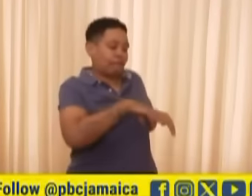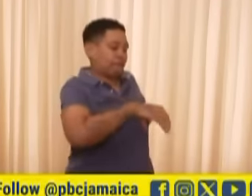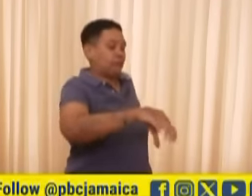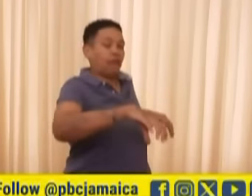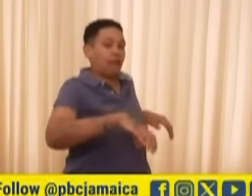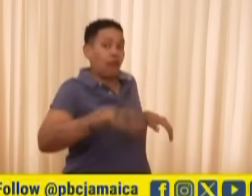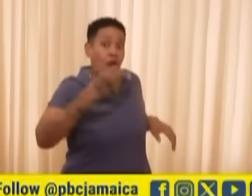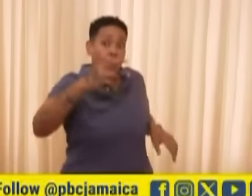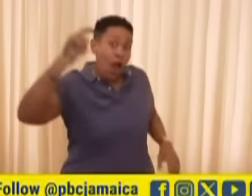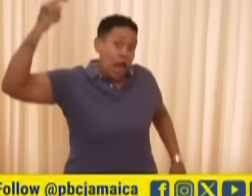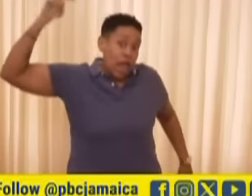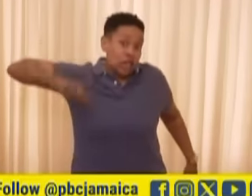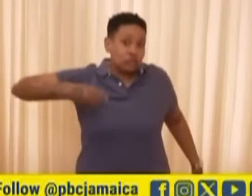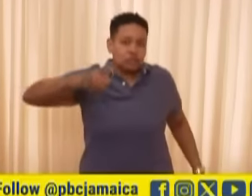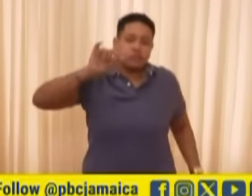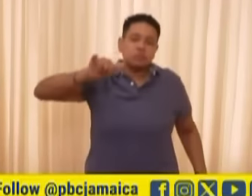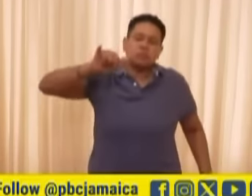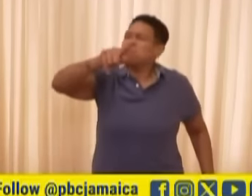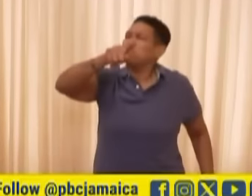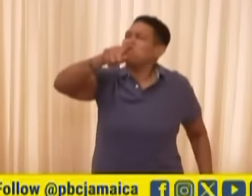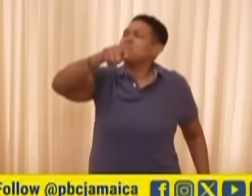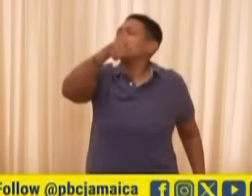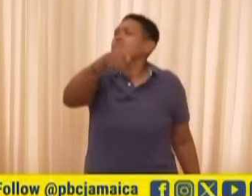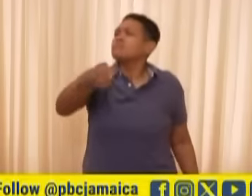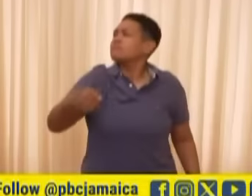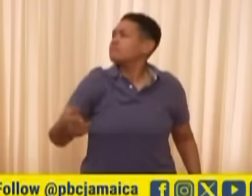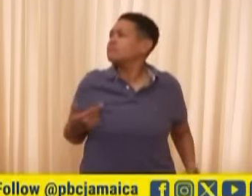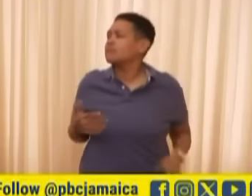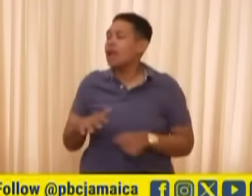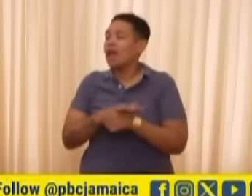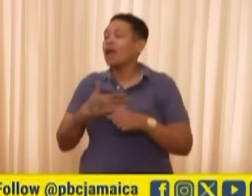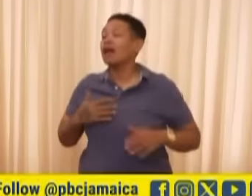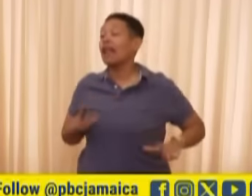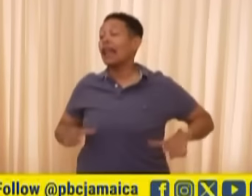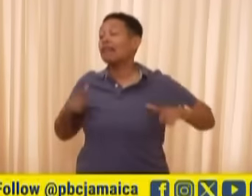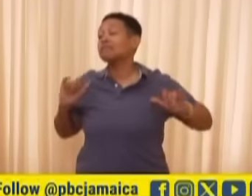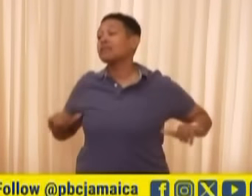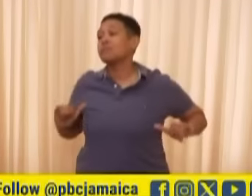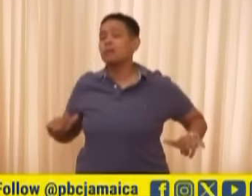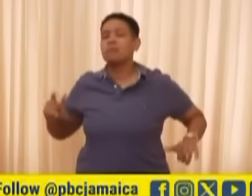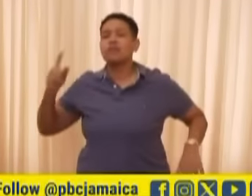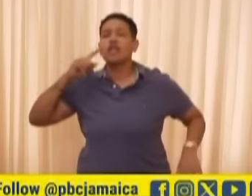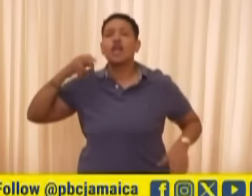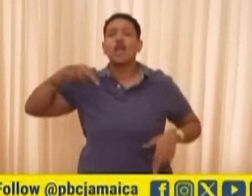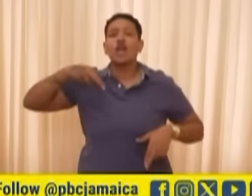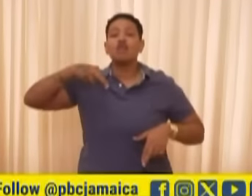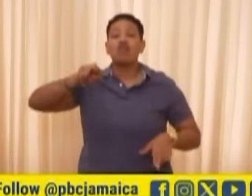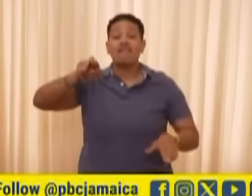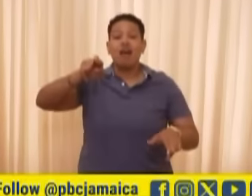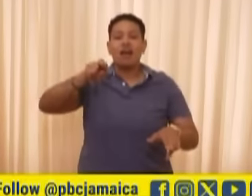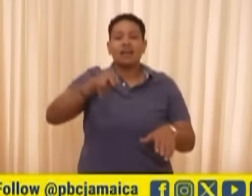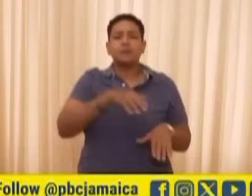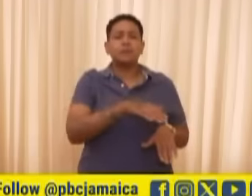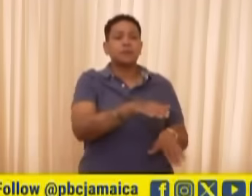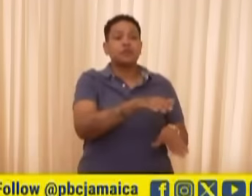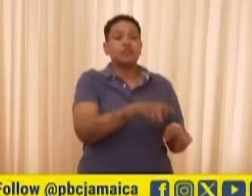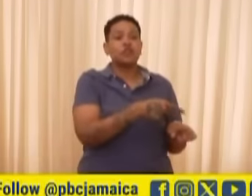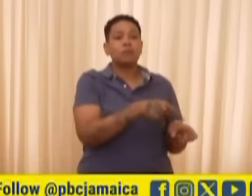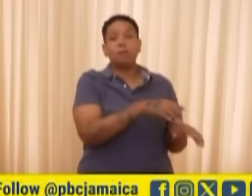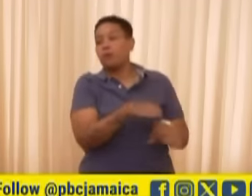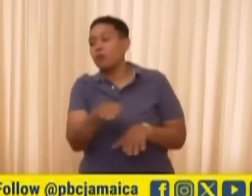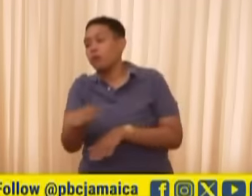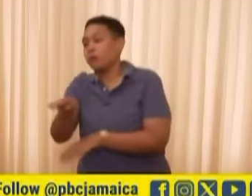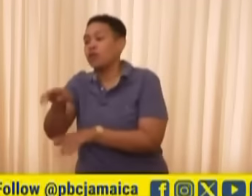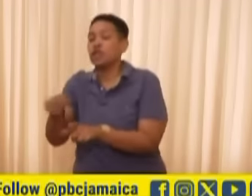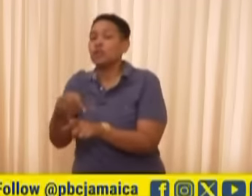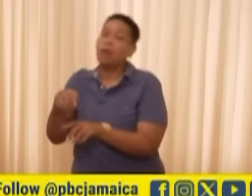or historically, you are in an area where the river may change course. You